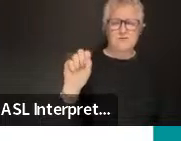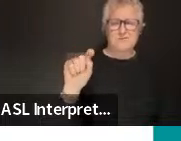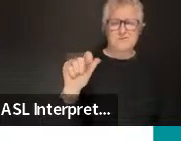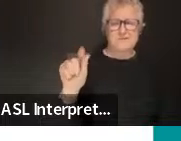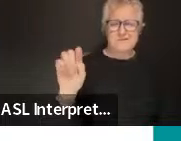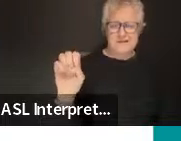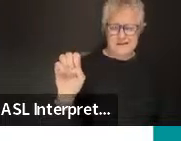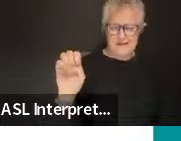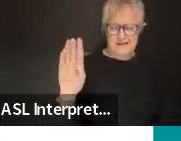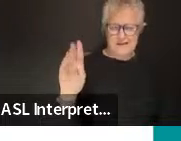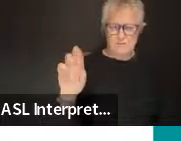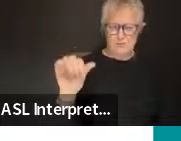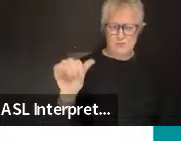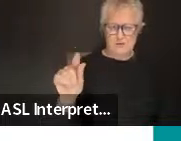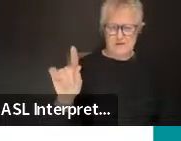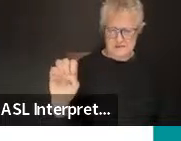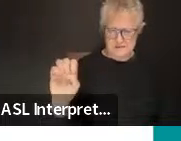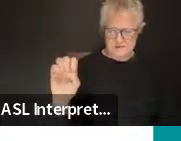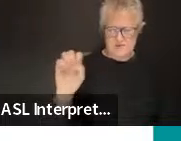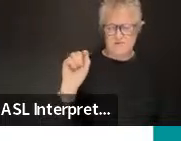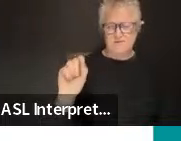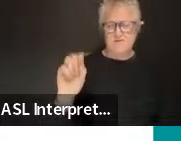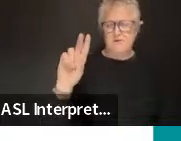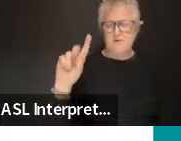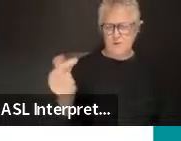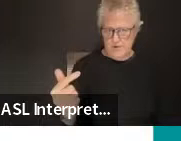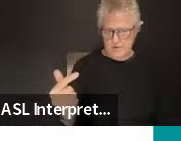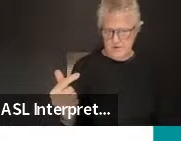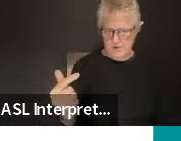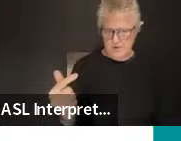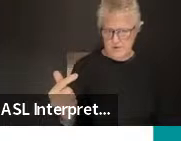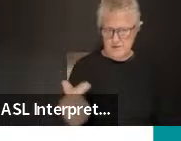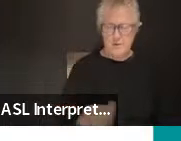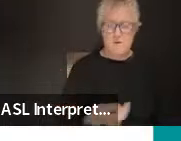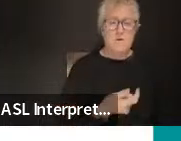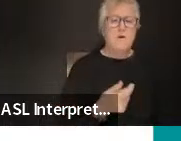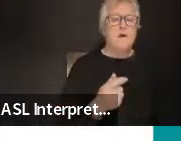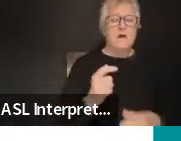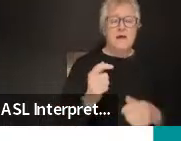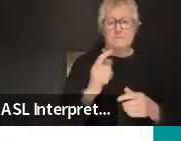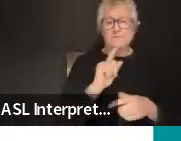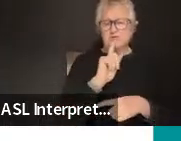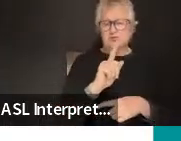888-503-6735 and state EAG Public Comment in your message.